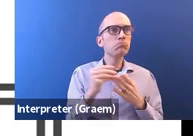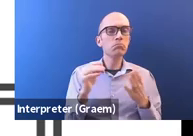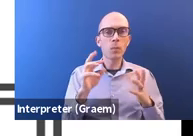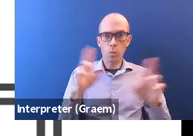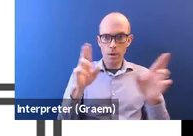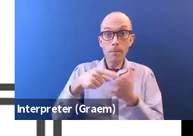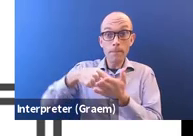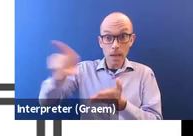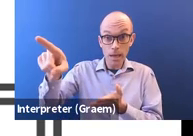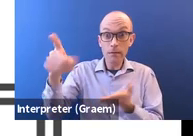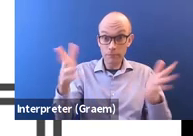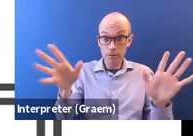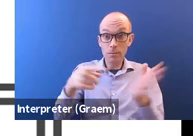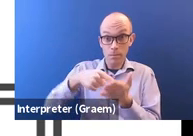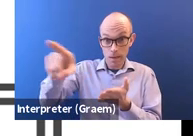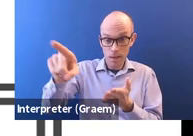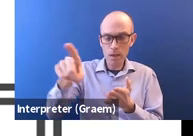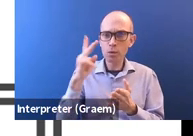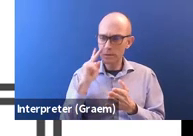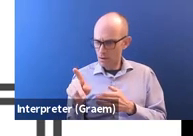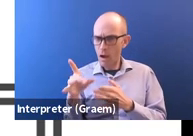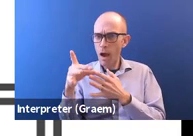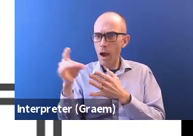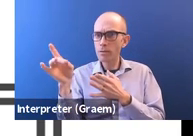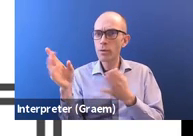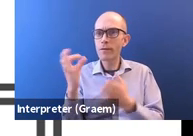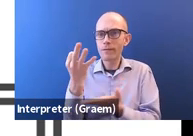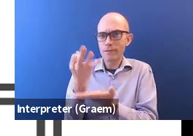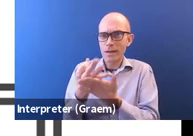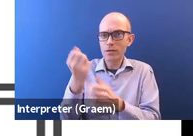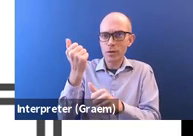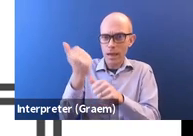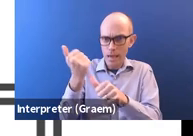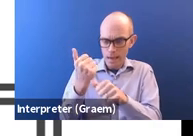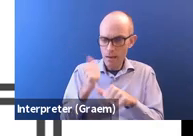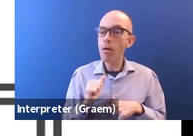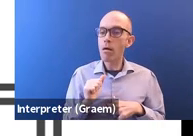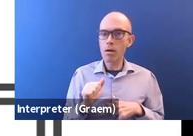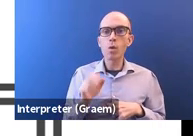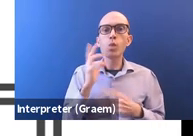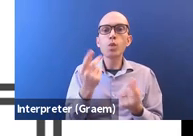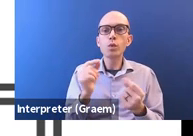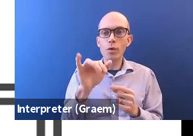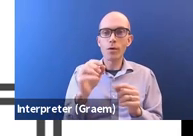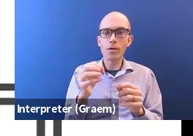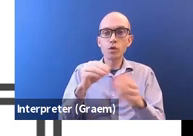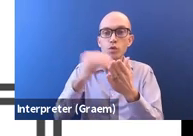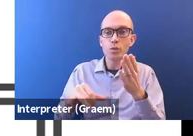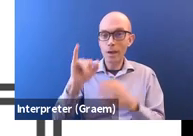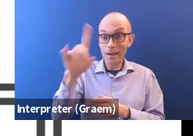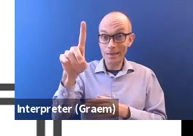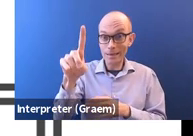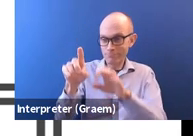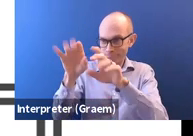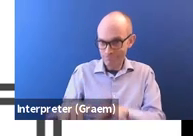tender, you'll see an option for financial aid. And all at that point is you'll enter your student ID and your last